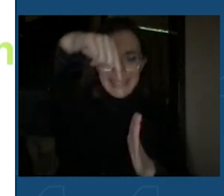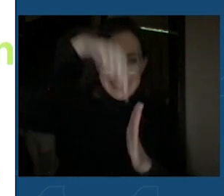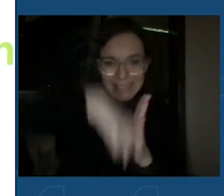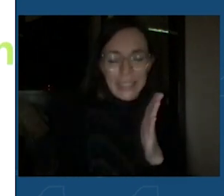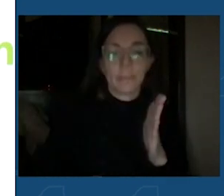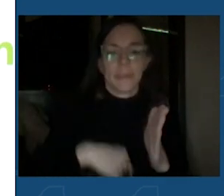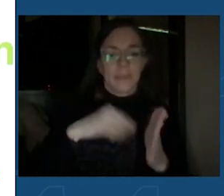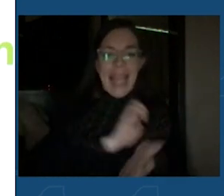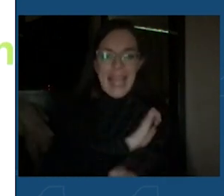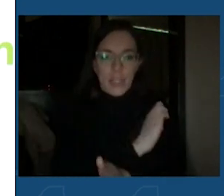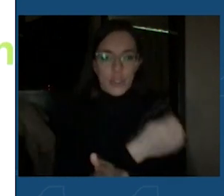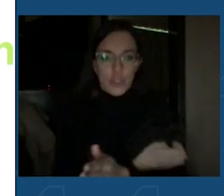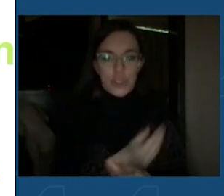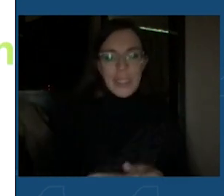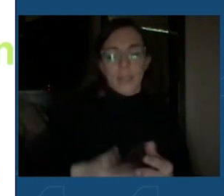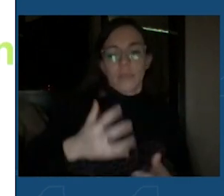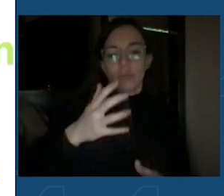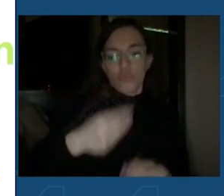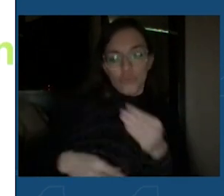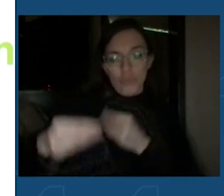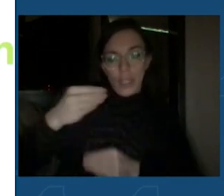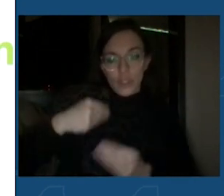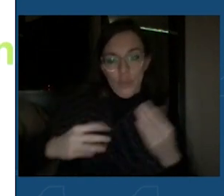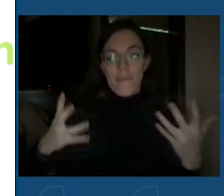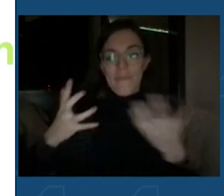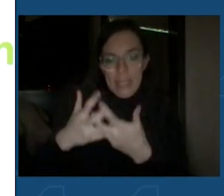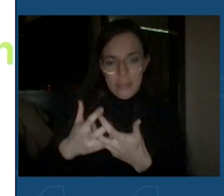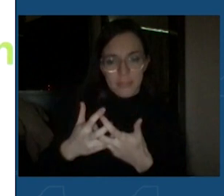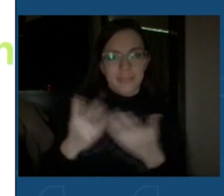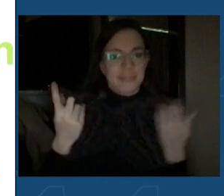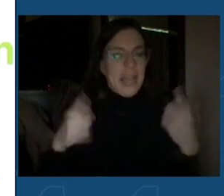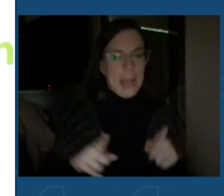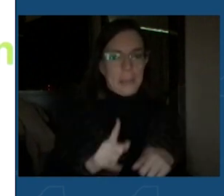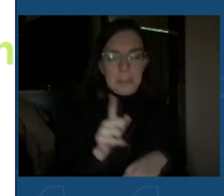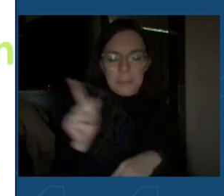April 2009, just down the floor here,